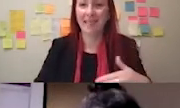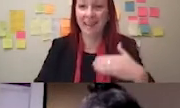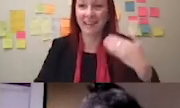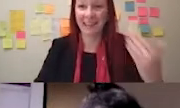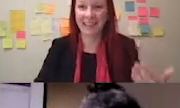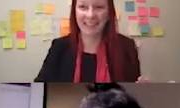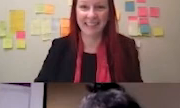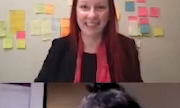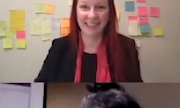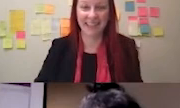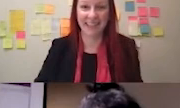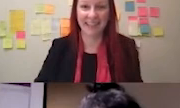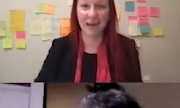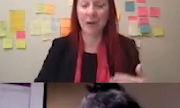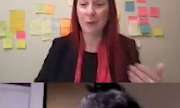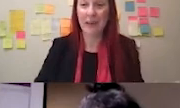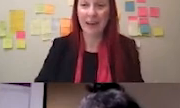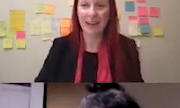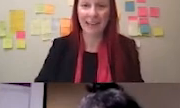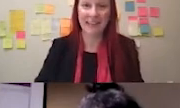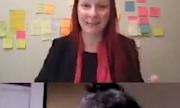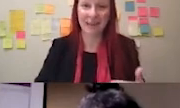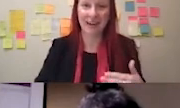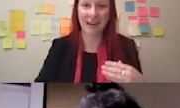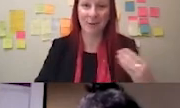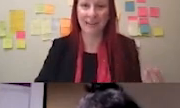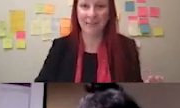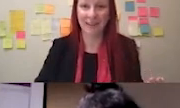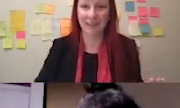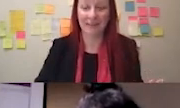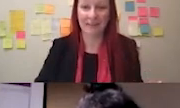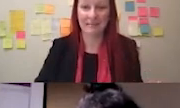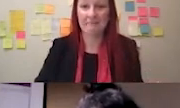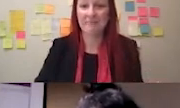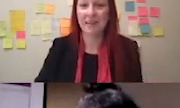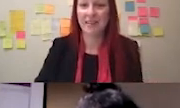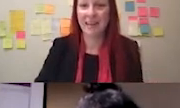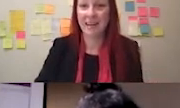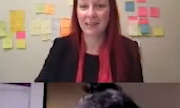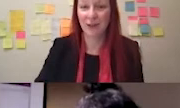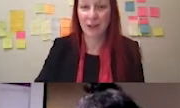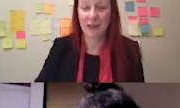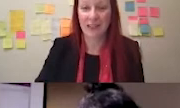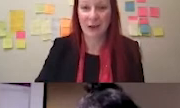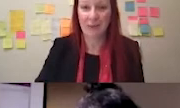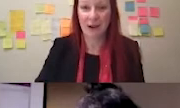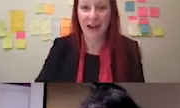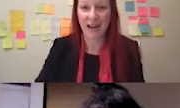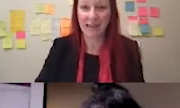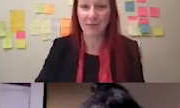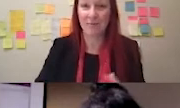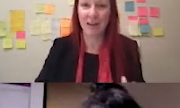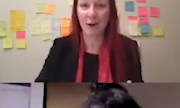me that then leads into discussions about who we are in academia and what's happening. The next photo on the